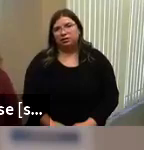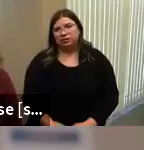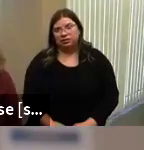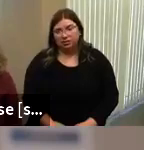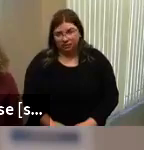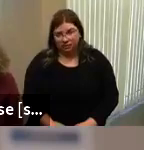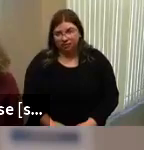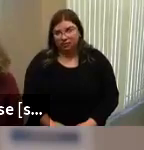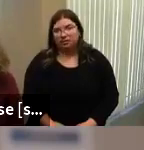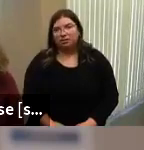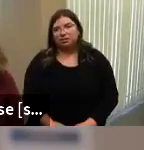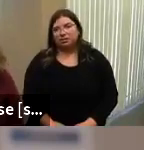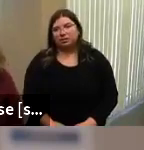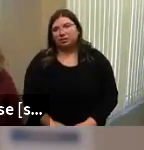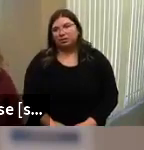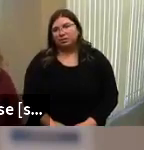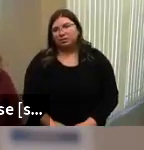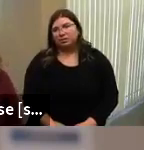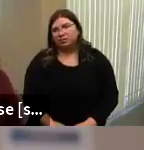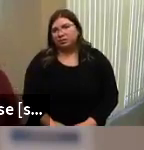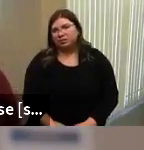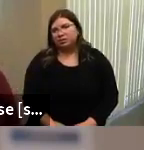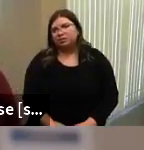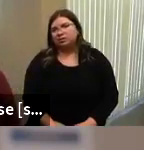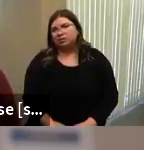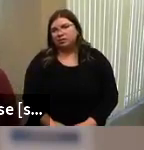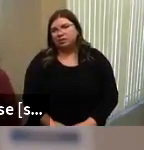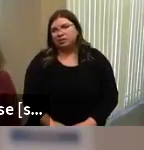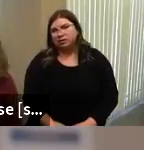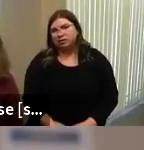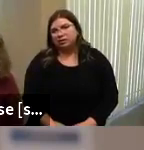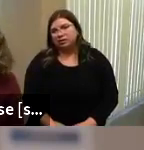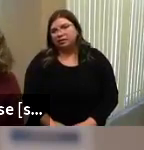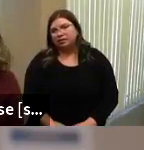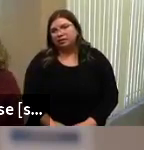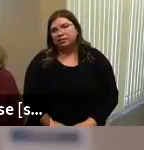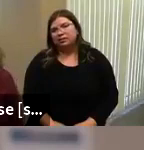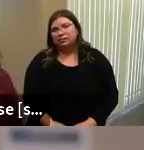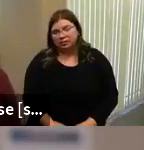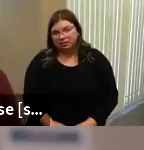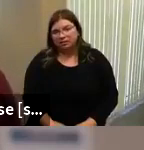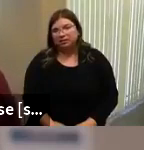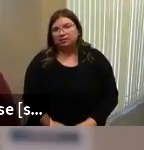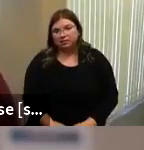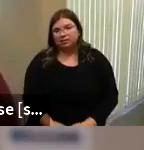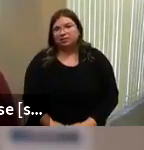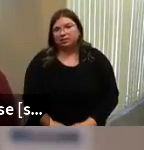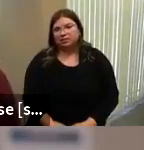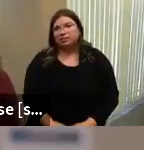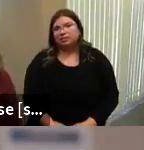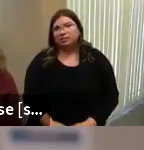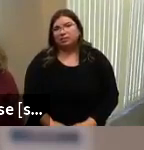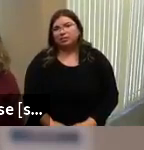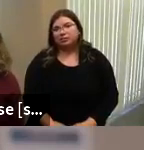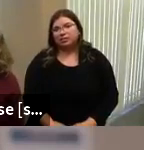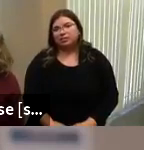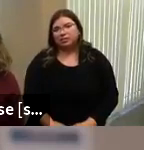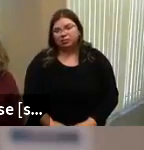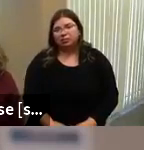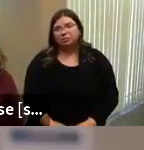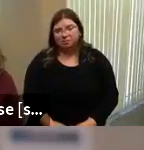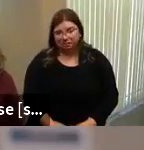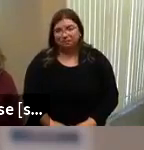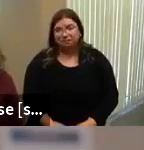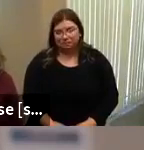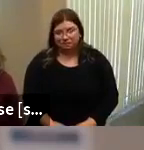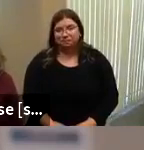know the language fluently and sign clearly, and then deaf people will understand them and hearing people understand the English. We want them to have the entire